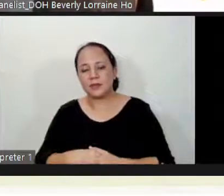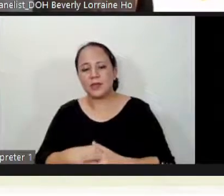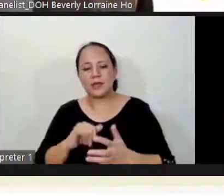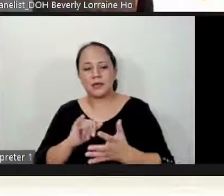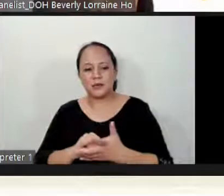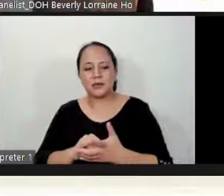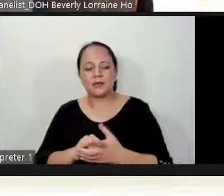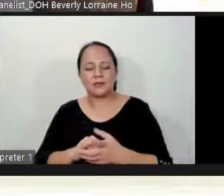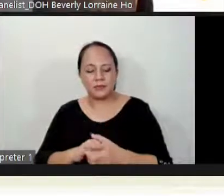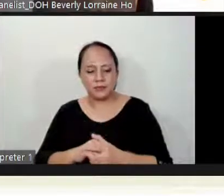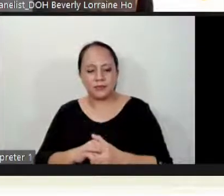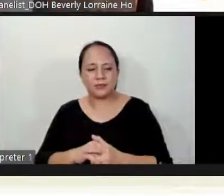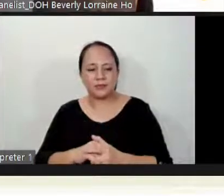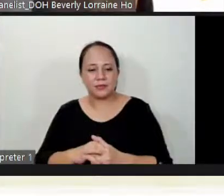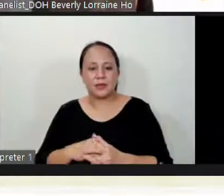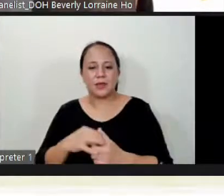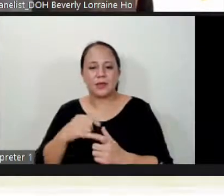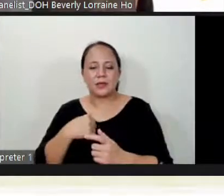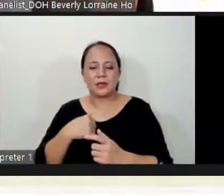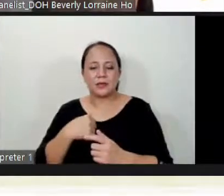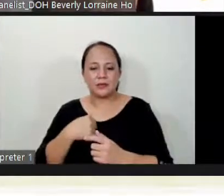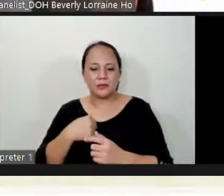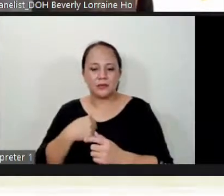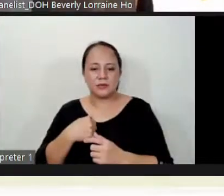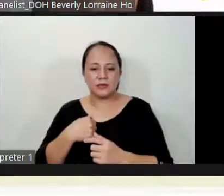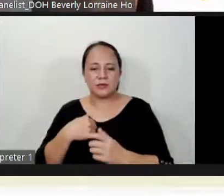ang geographic